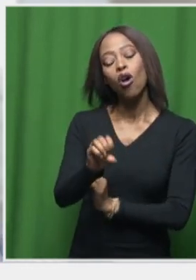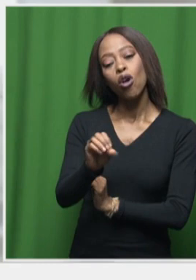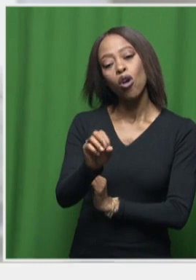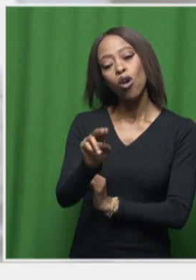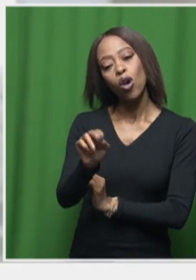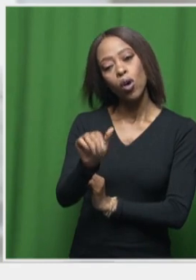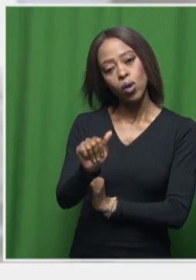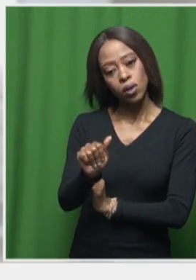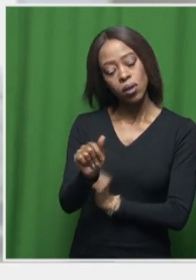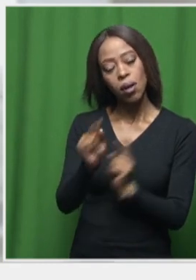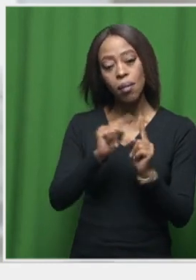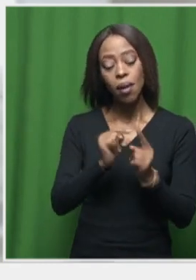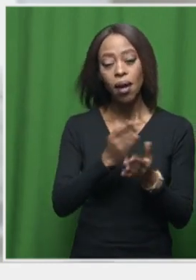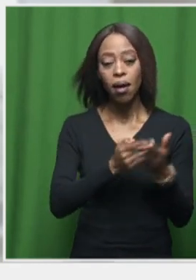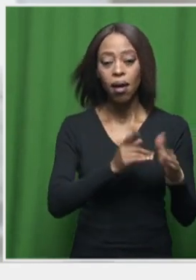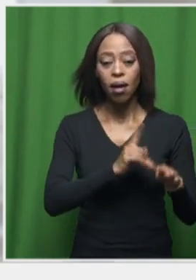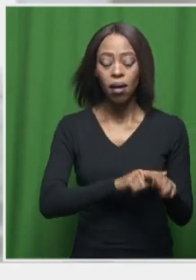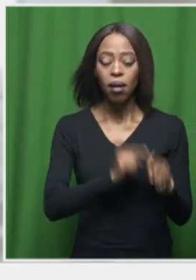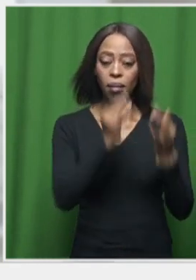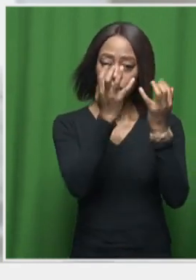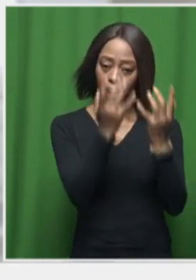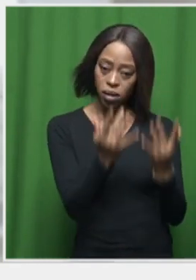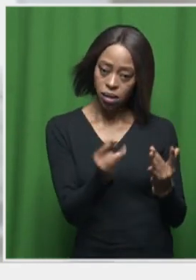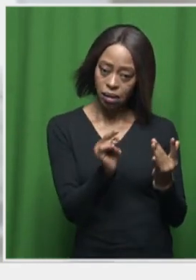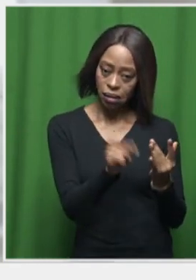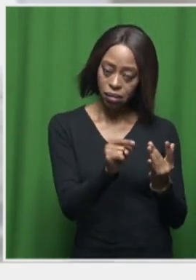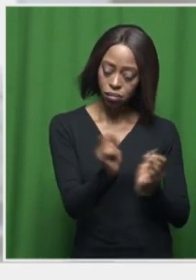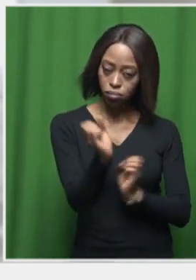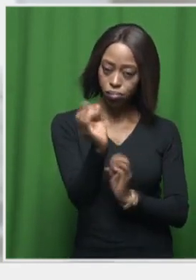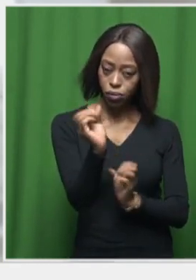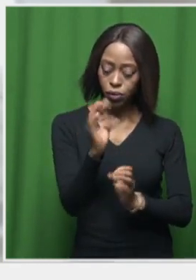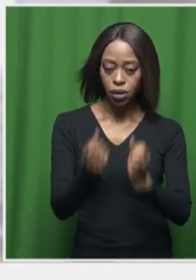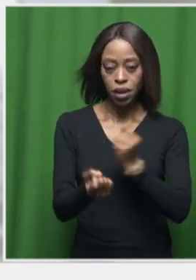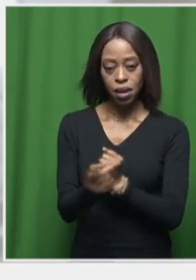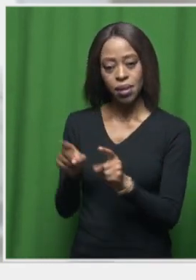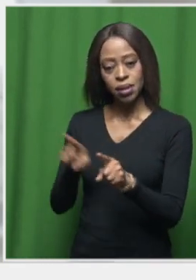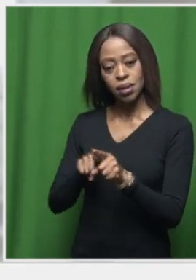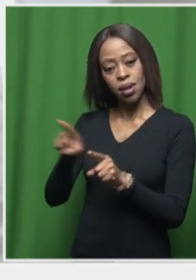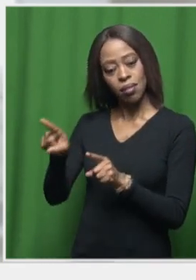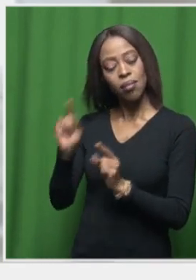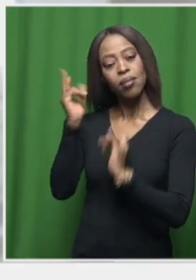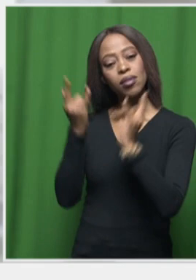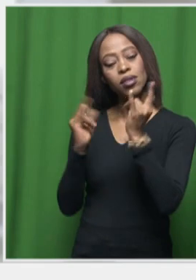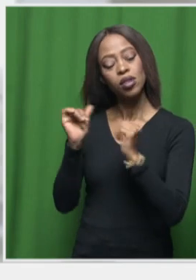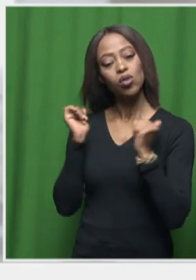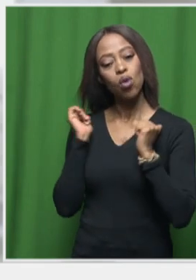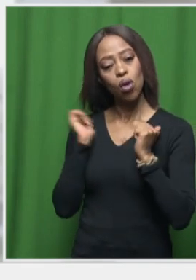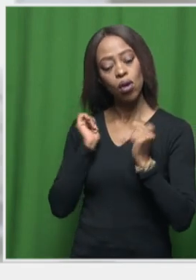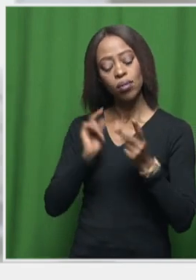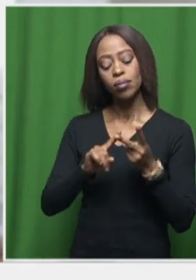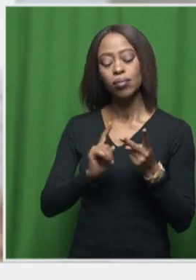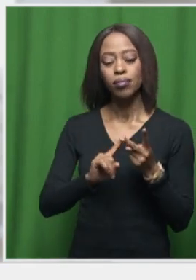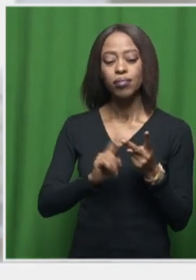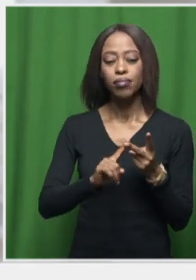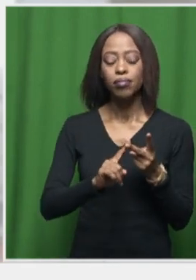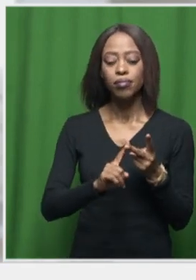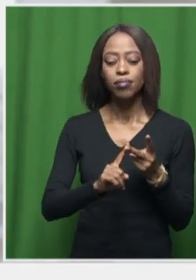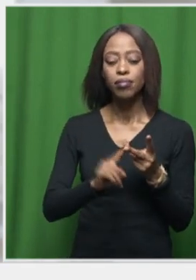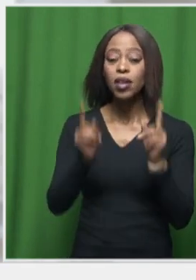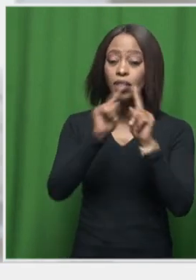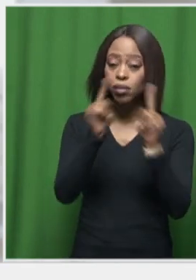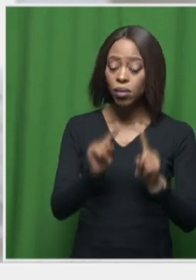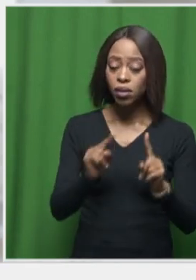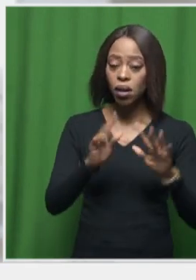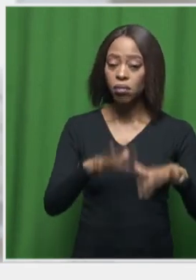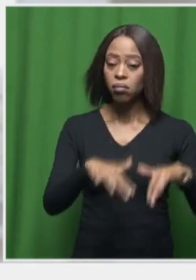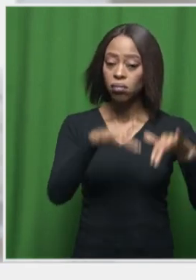the medium-term budget policy statement was also held there at the City Hall, as well as the special sitting